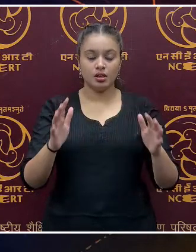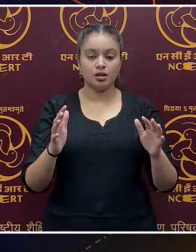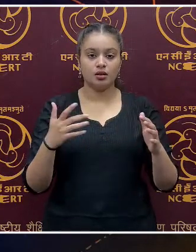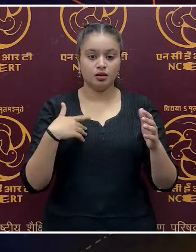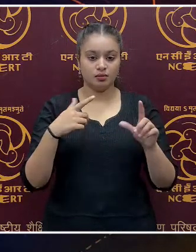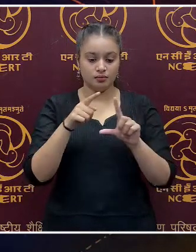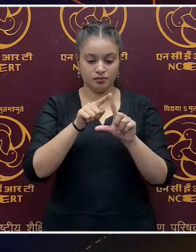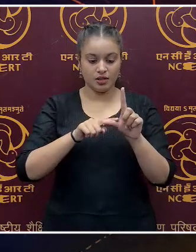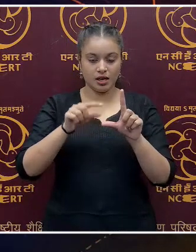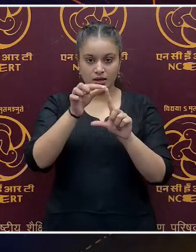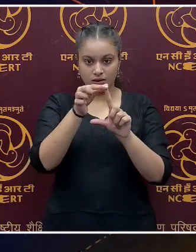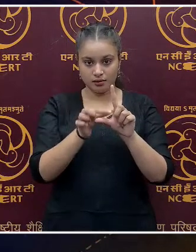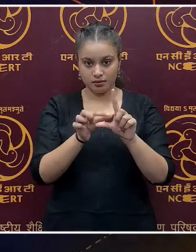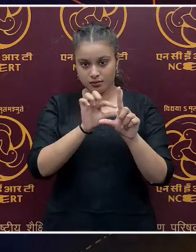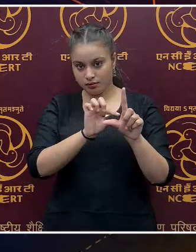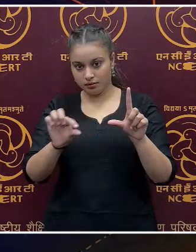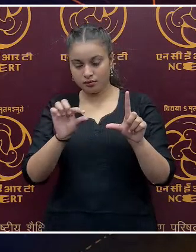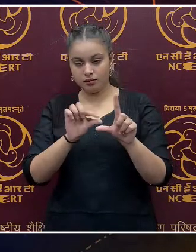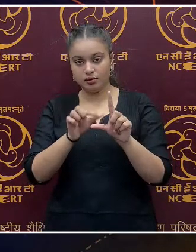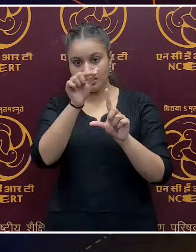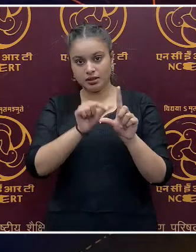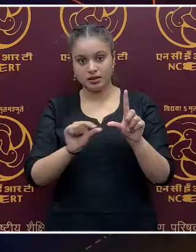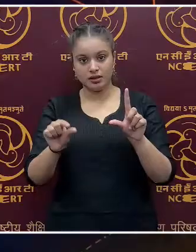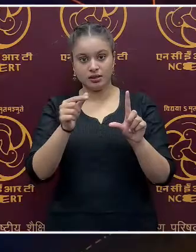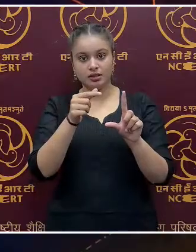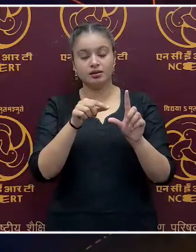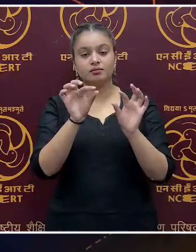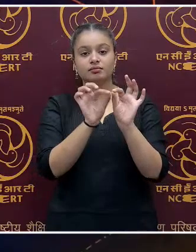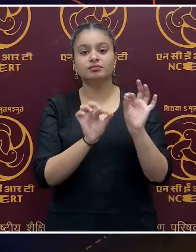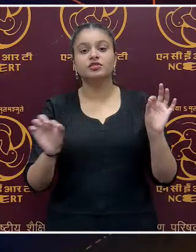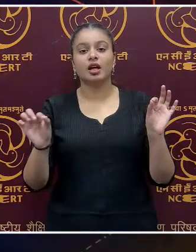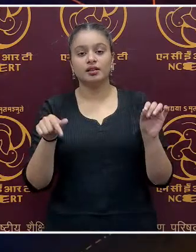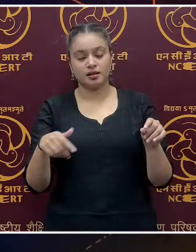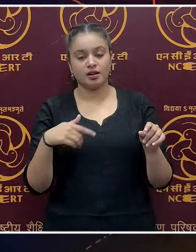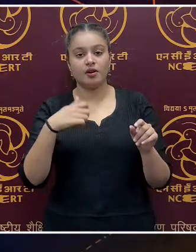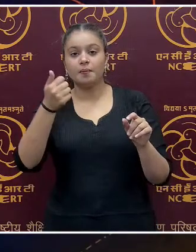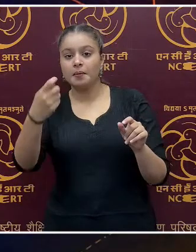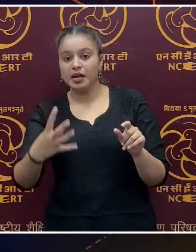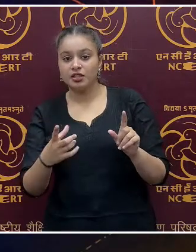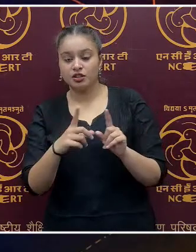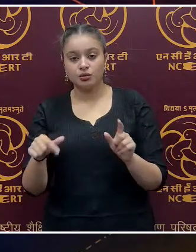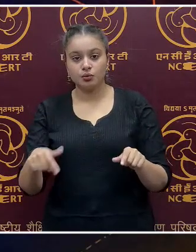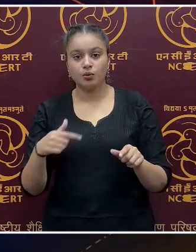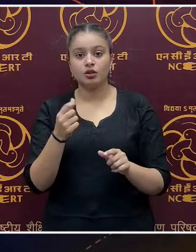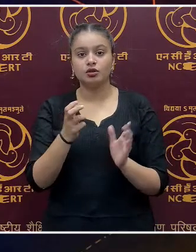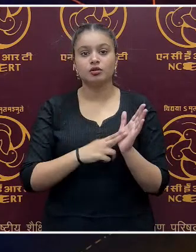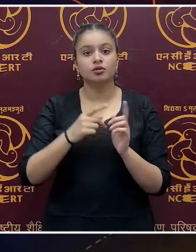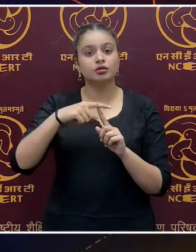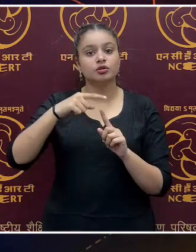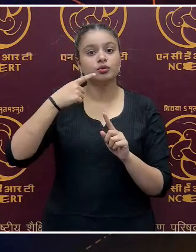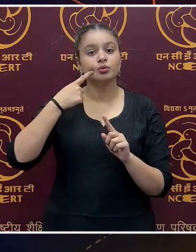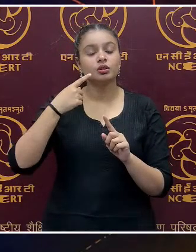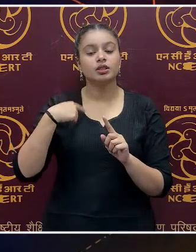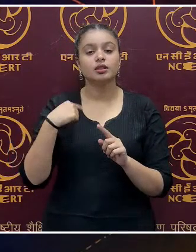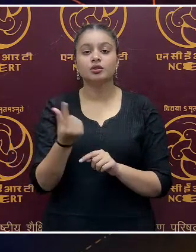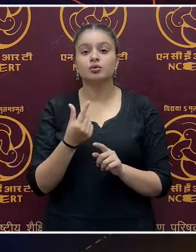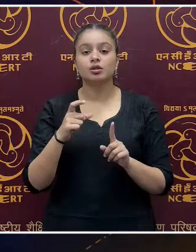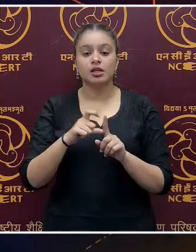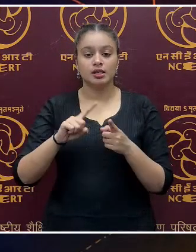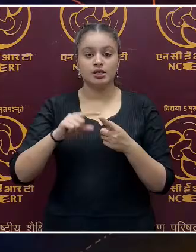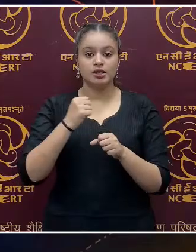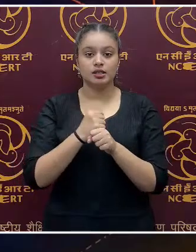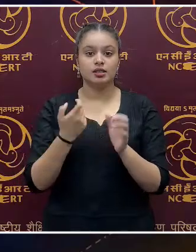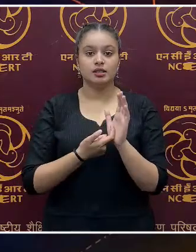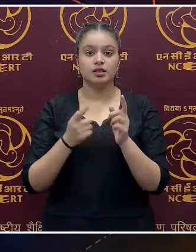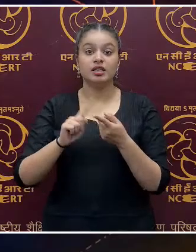angle. So that is called the size. While measuring that size we could use the unit as a degree, that one also